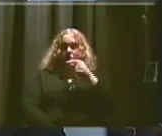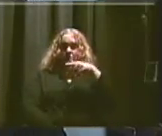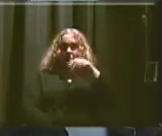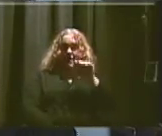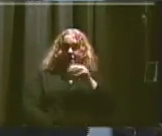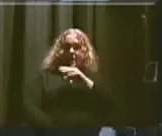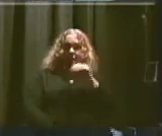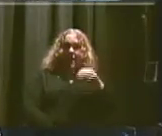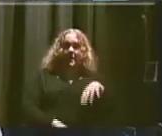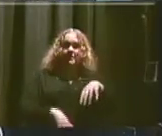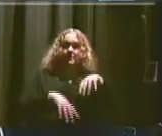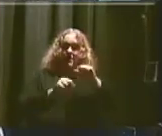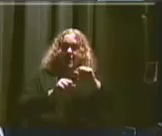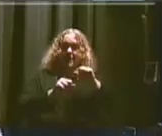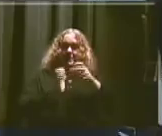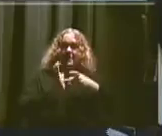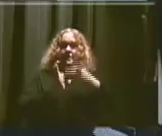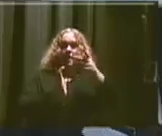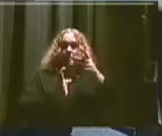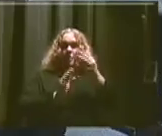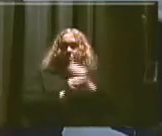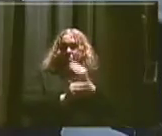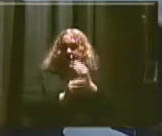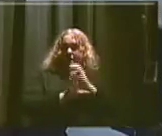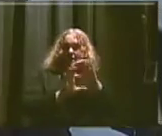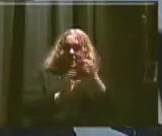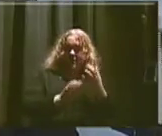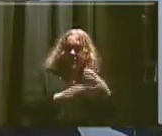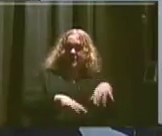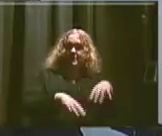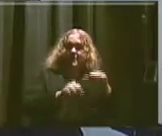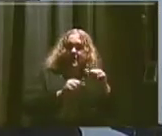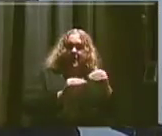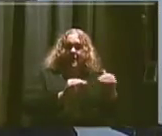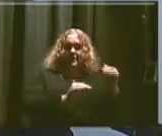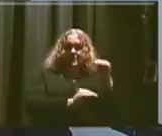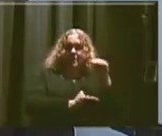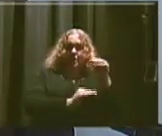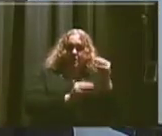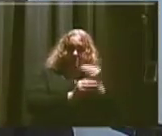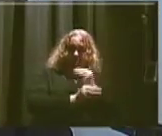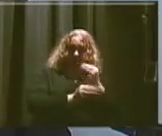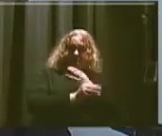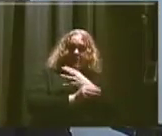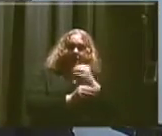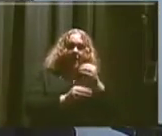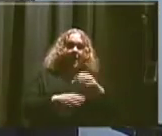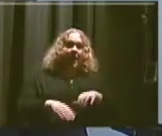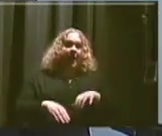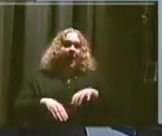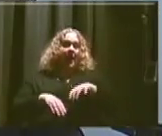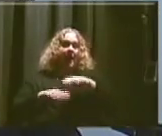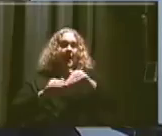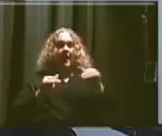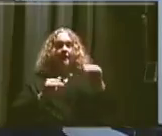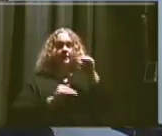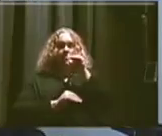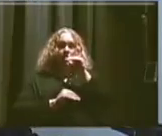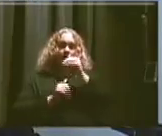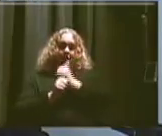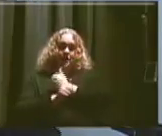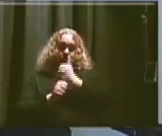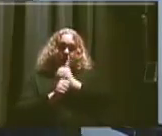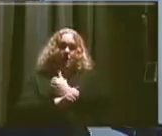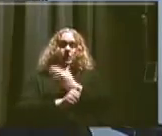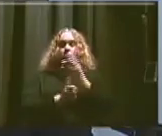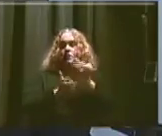of math at Brown in eighth grade, taking accelerated math and Algebra 1 as well. She's a published author. It was published in the Poet